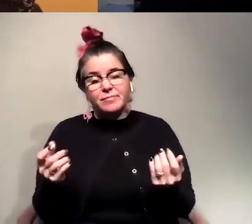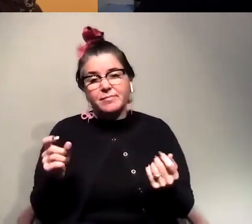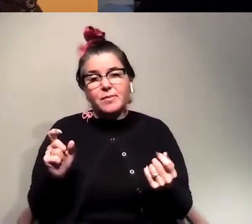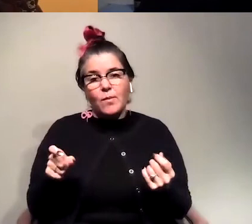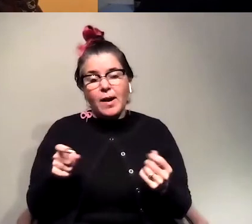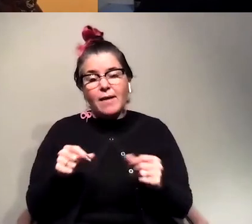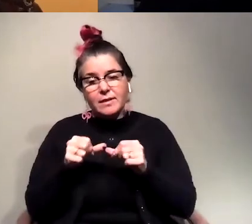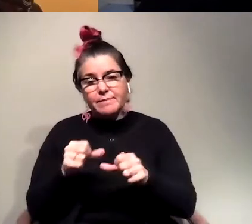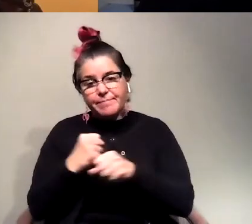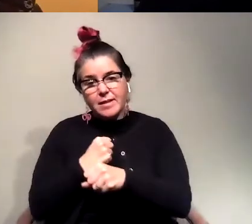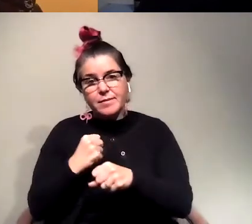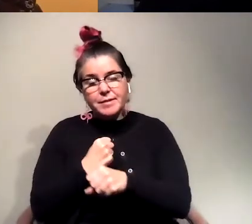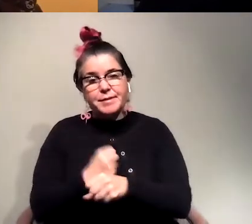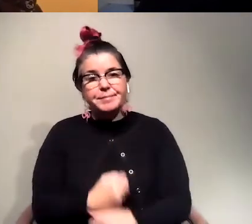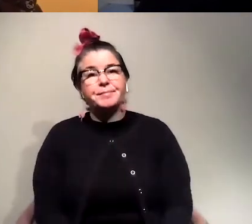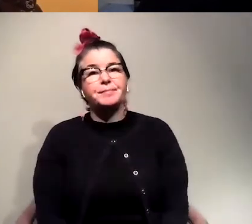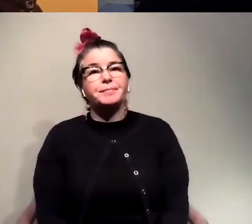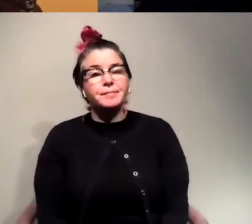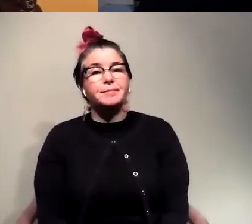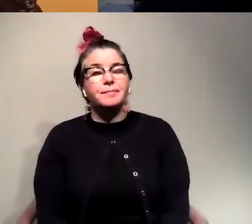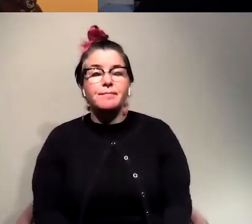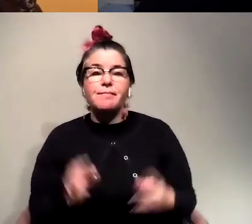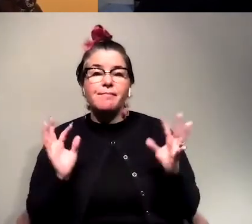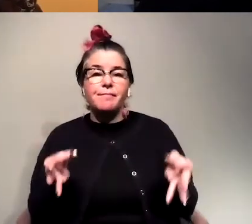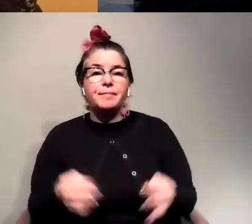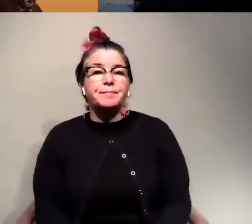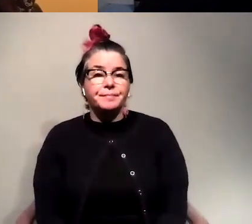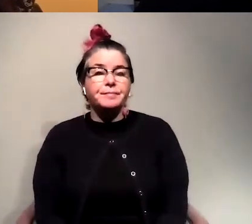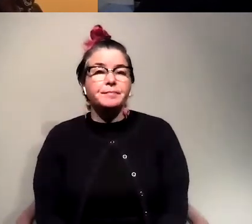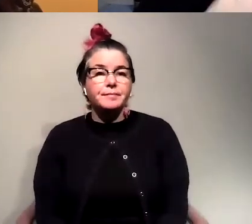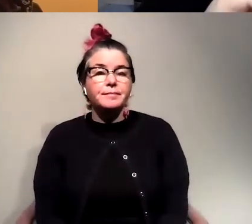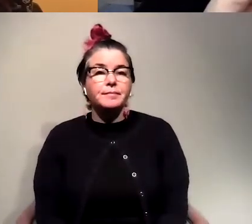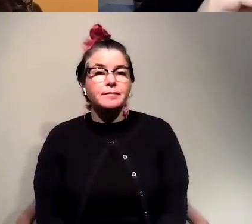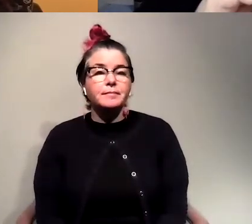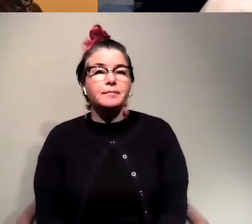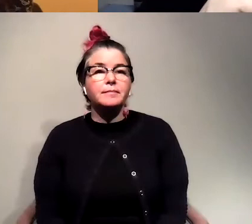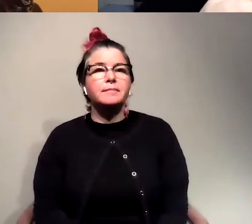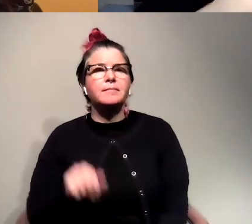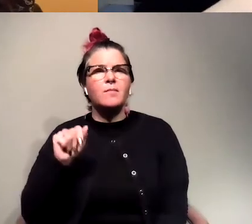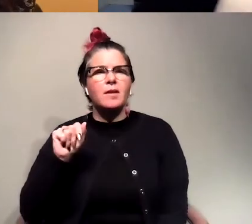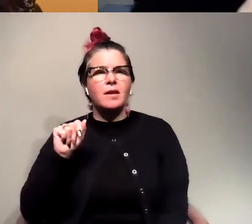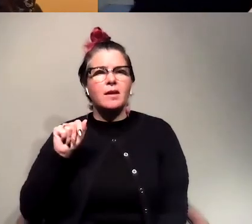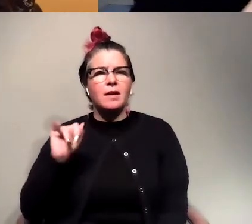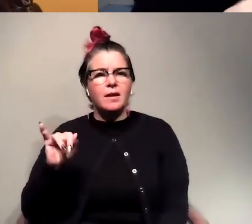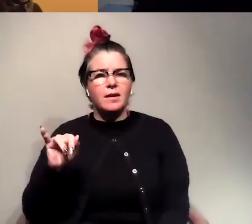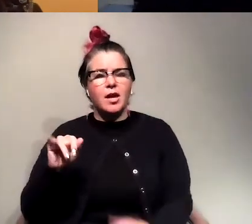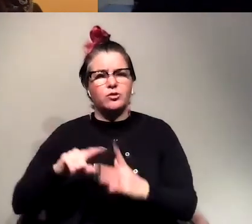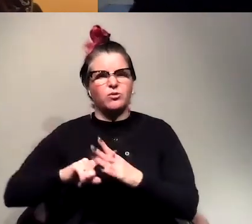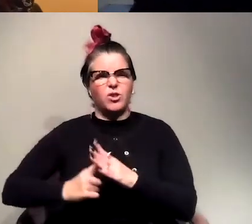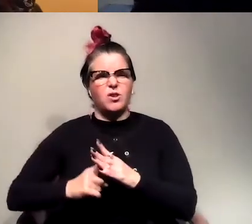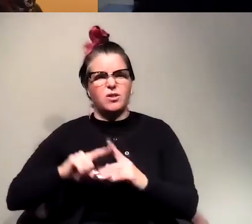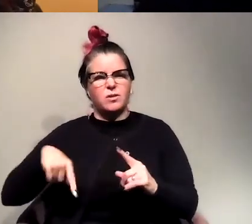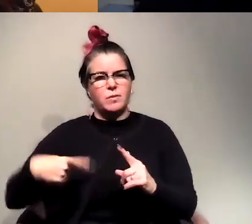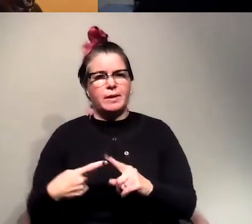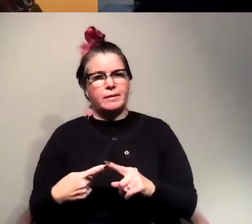continue fighting against. Absolutely. When did AI really start? Like, when did we get